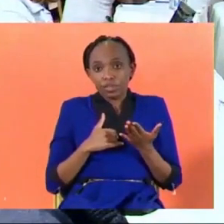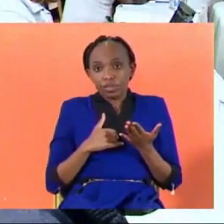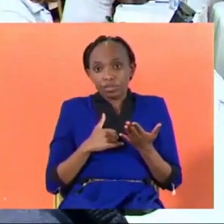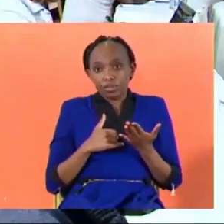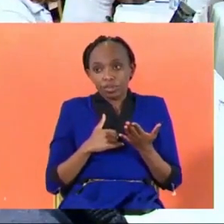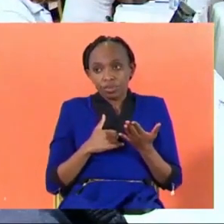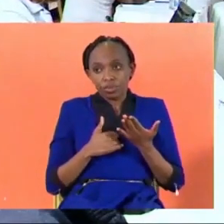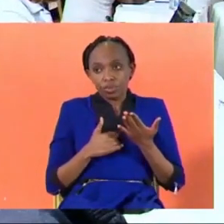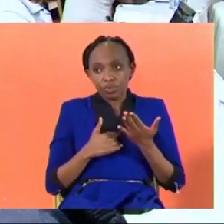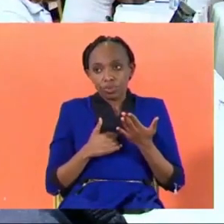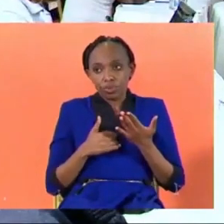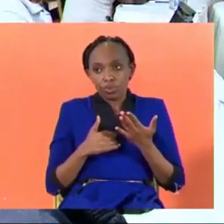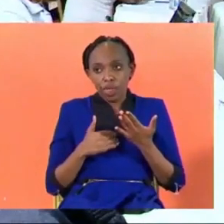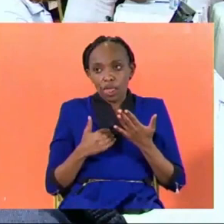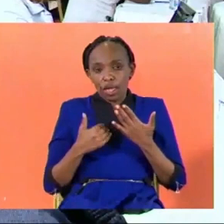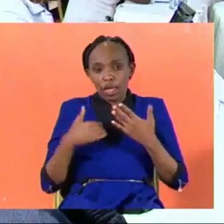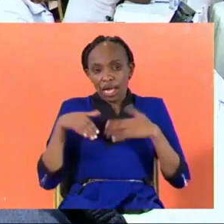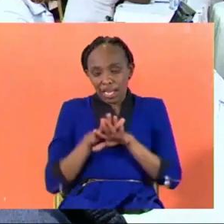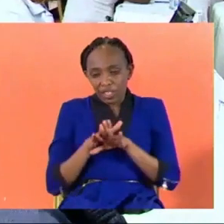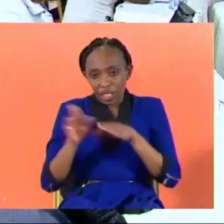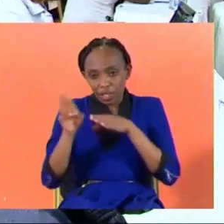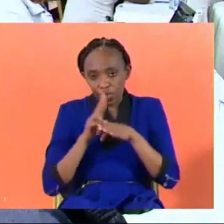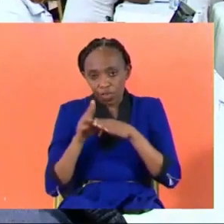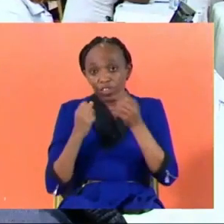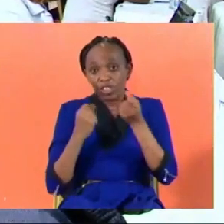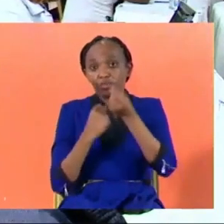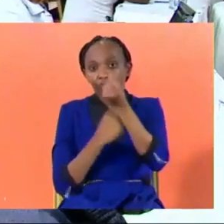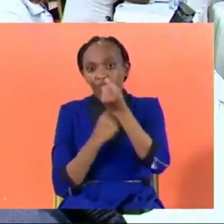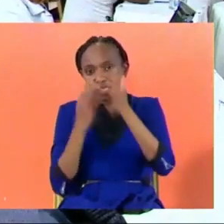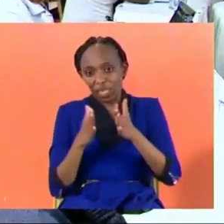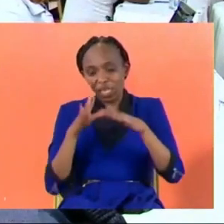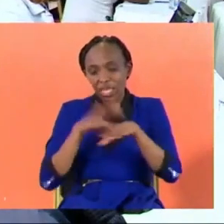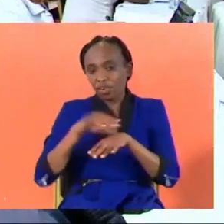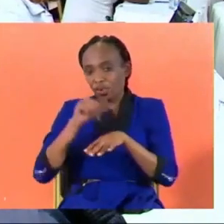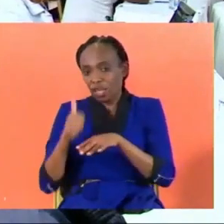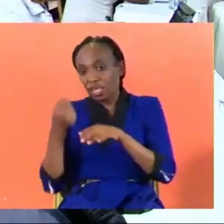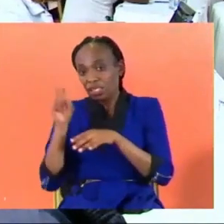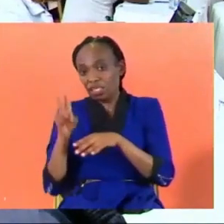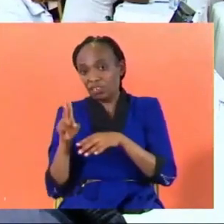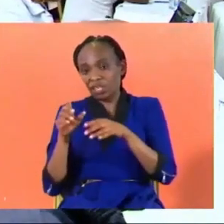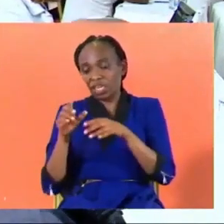the views of the sponsors that they get on their TV and radio platforms.